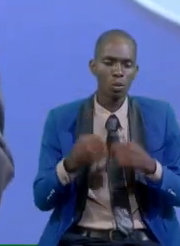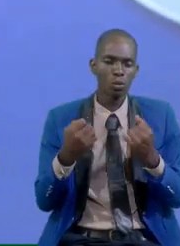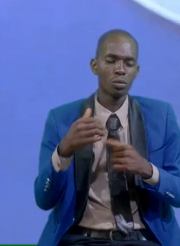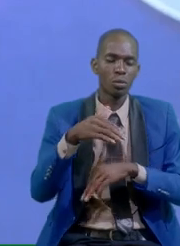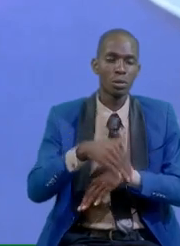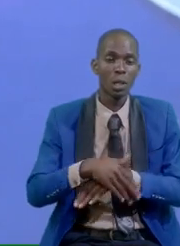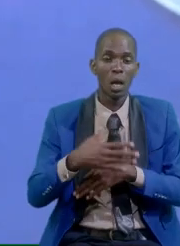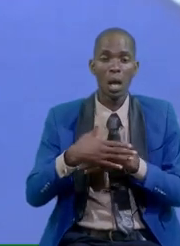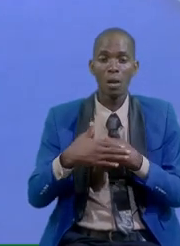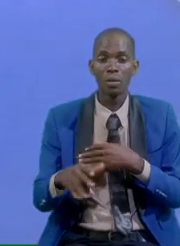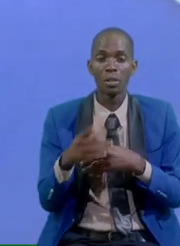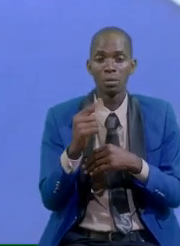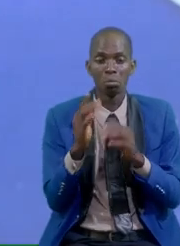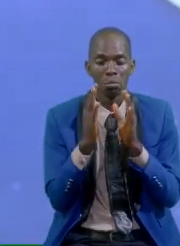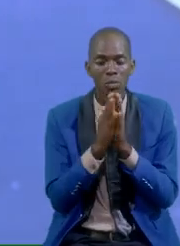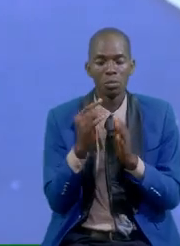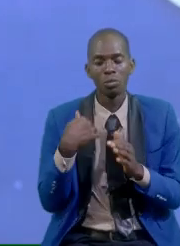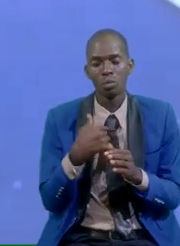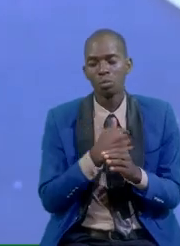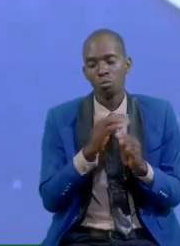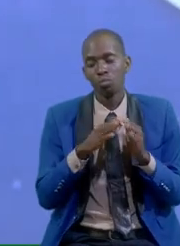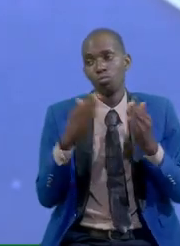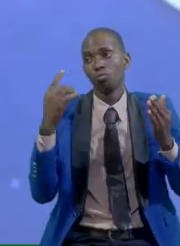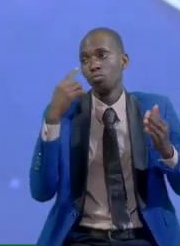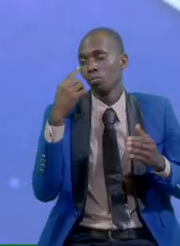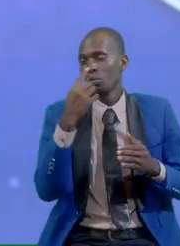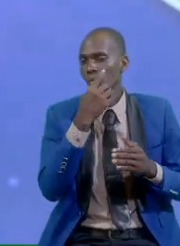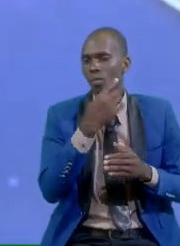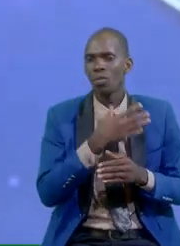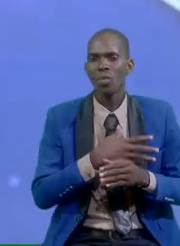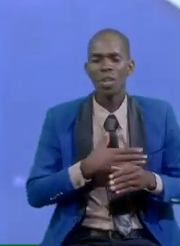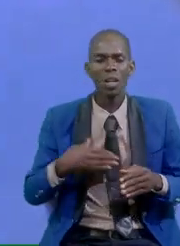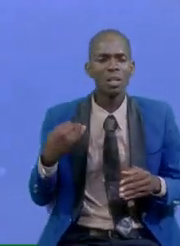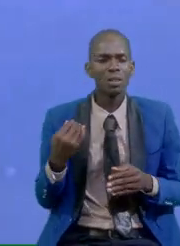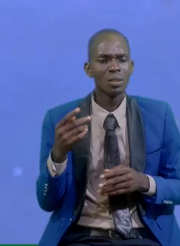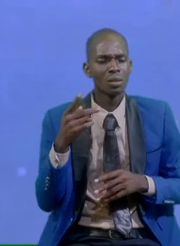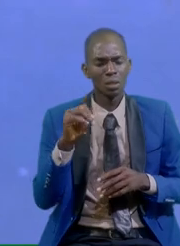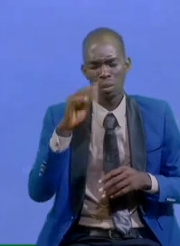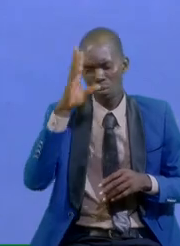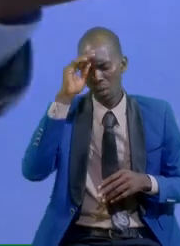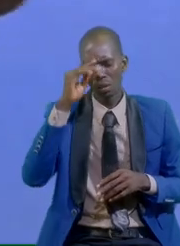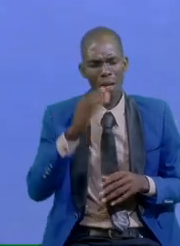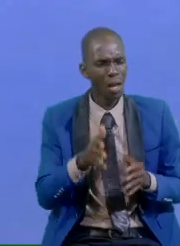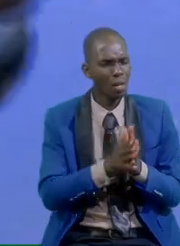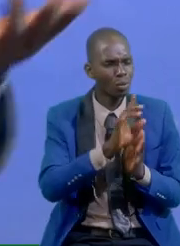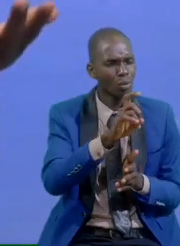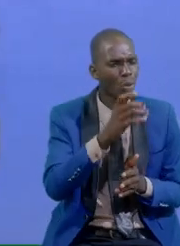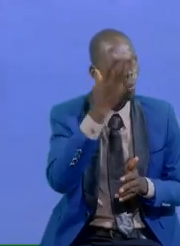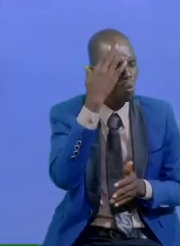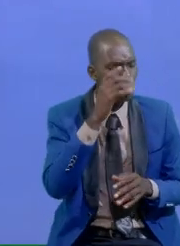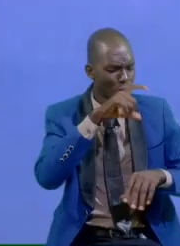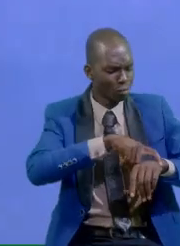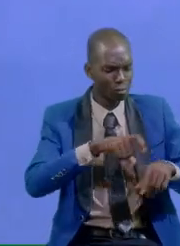opened our eyes. And the man said, why do they put chains on my hand? And then he said, come and remove